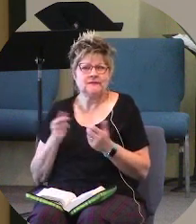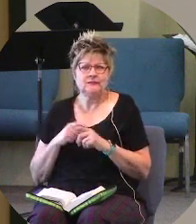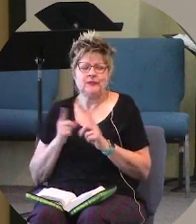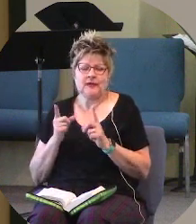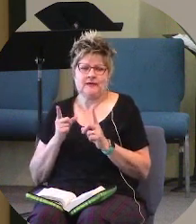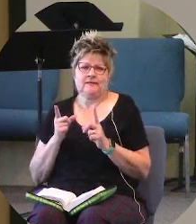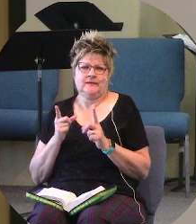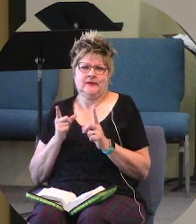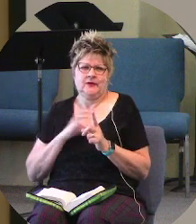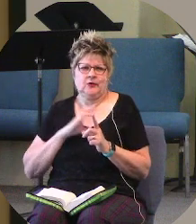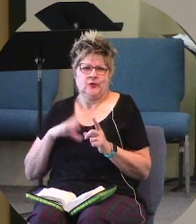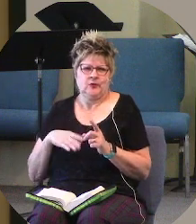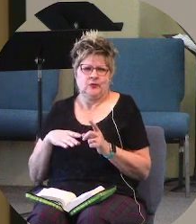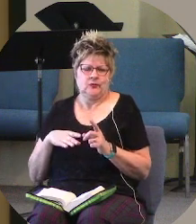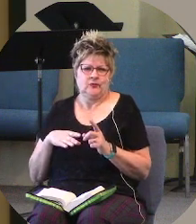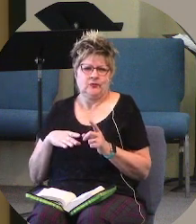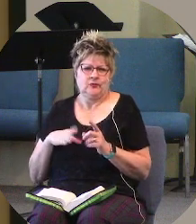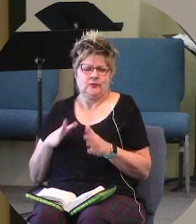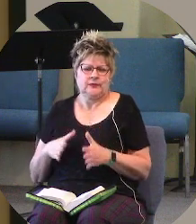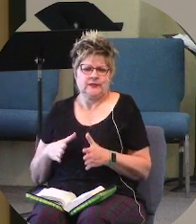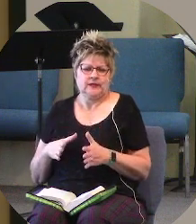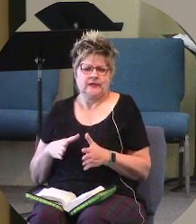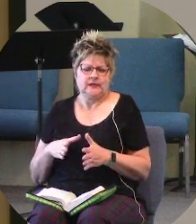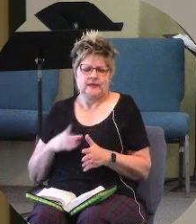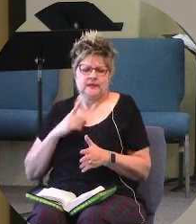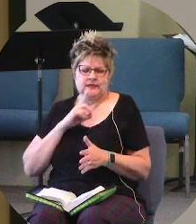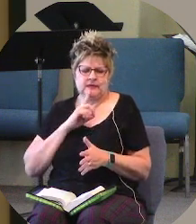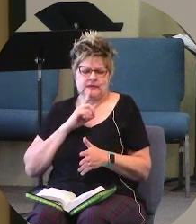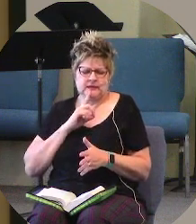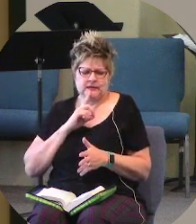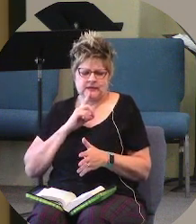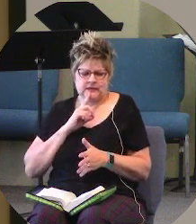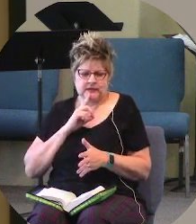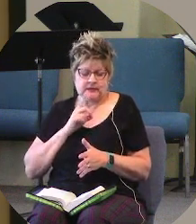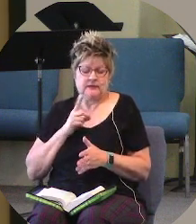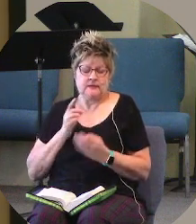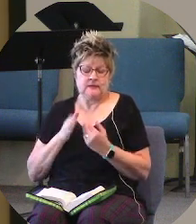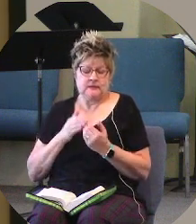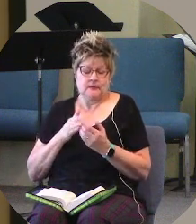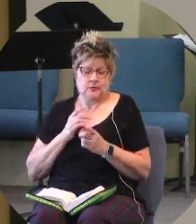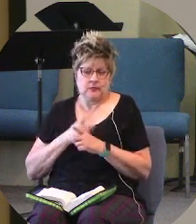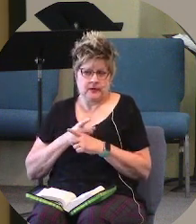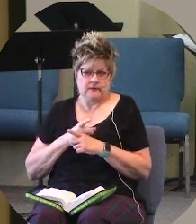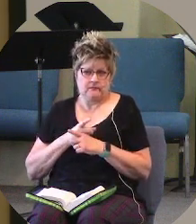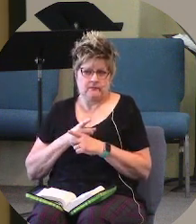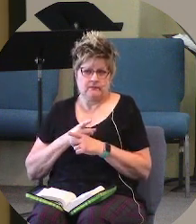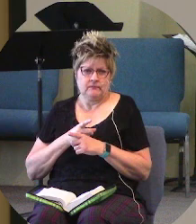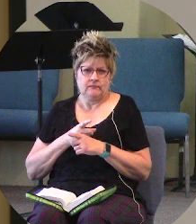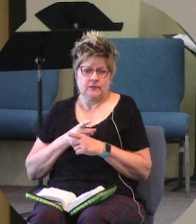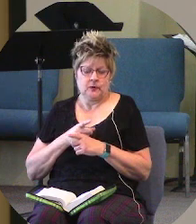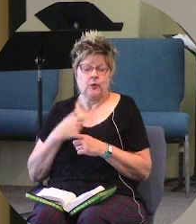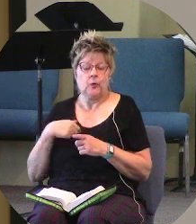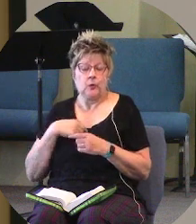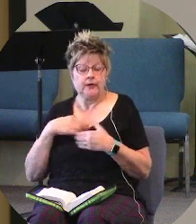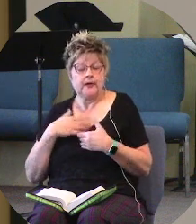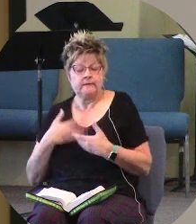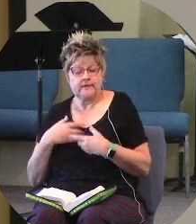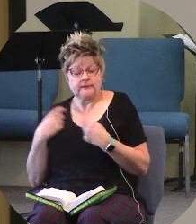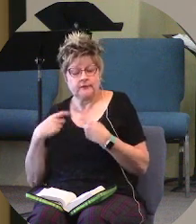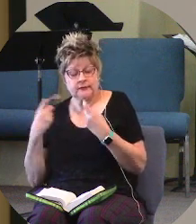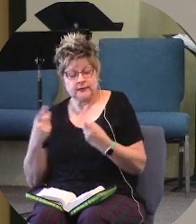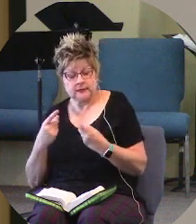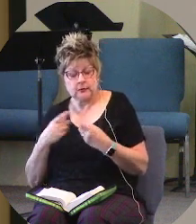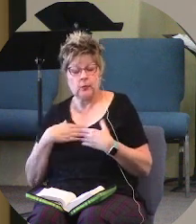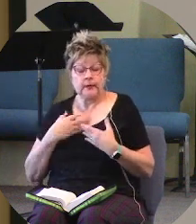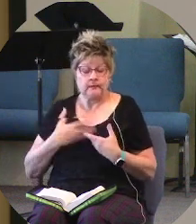but isn't Christianity really, the nuts and bolts of Christianity, really simple? We confess our sins. We admit that we're